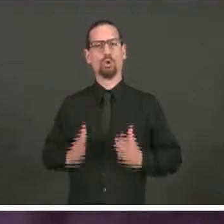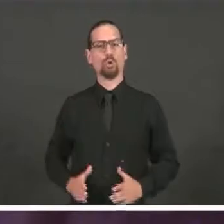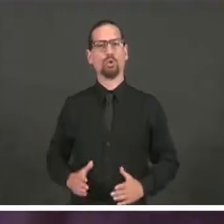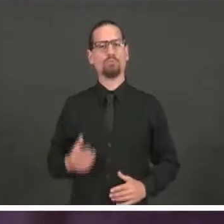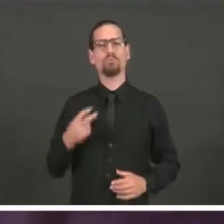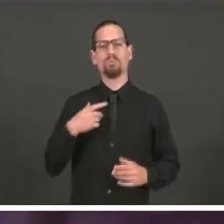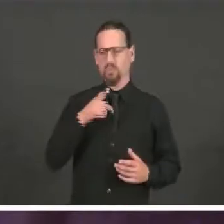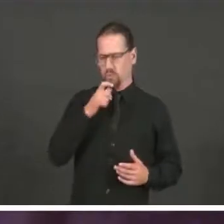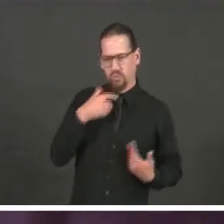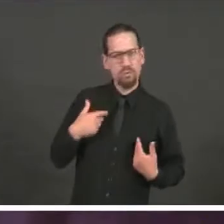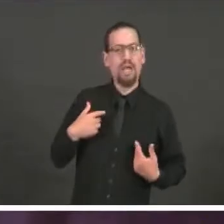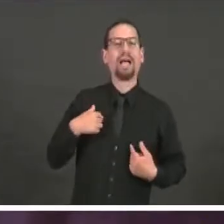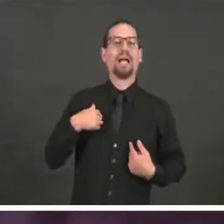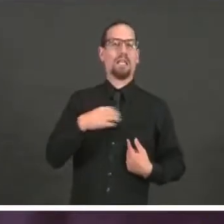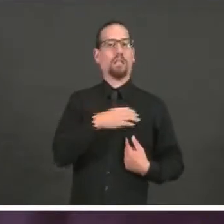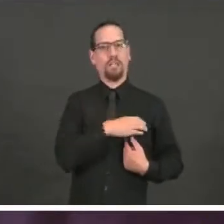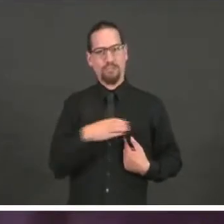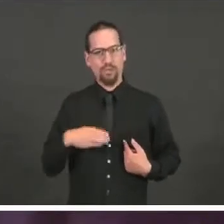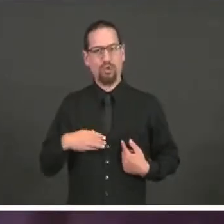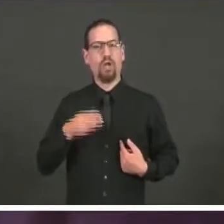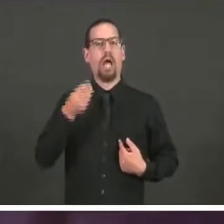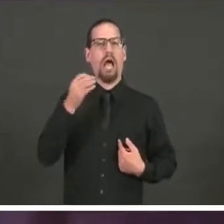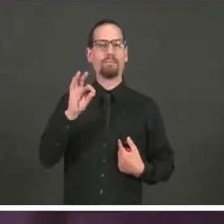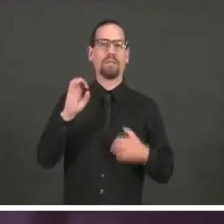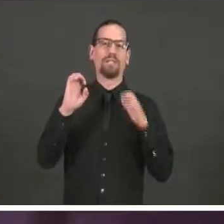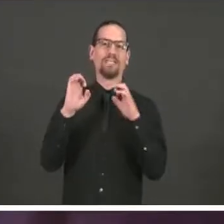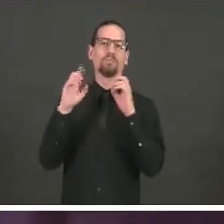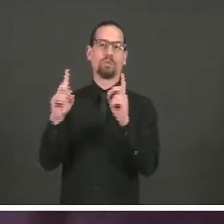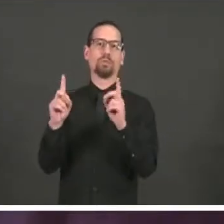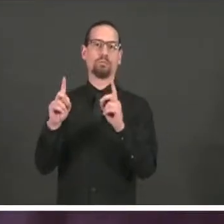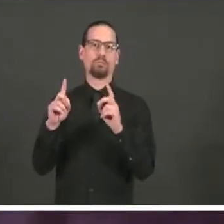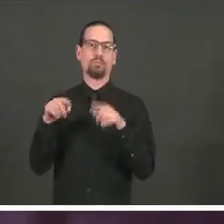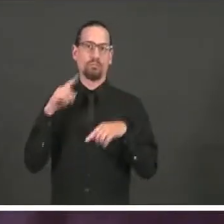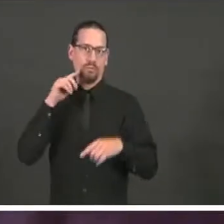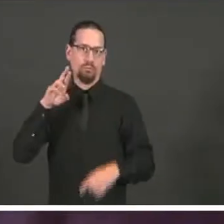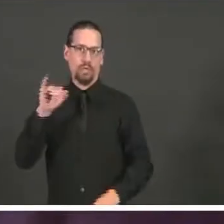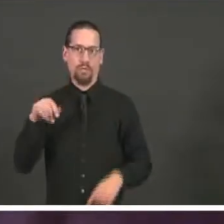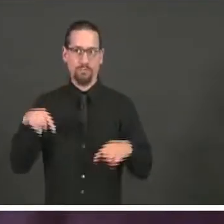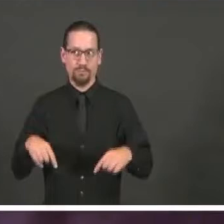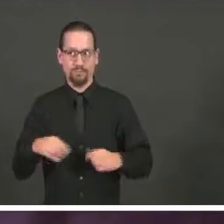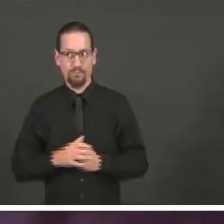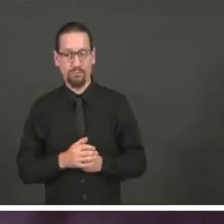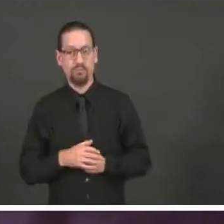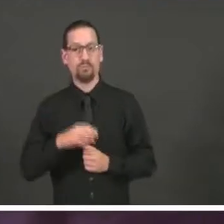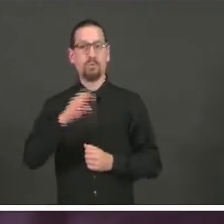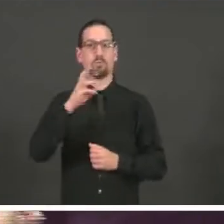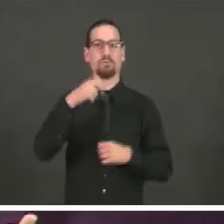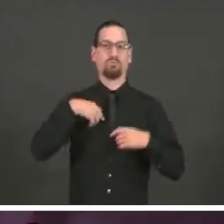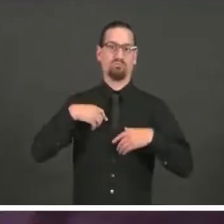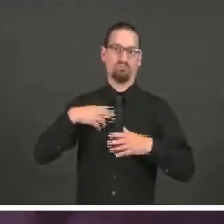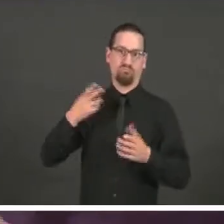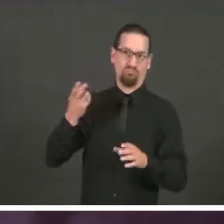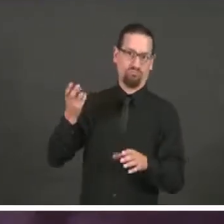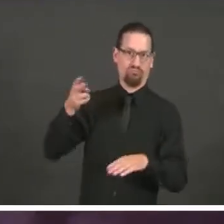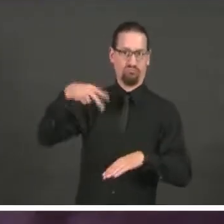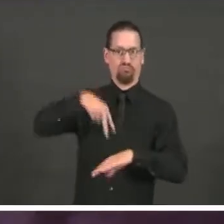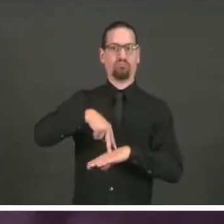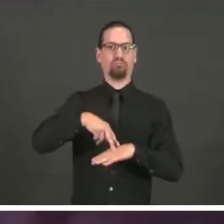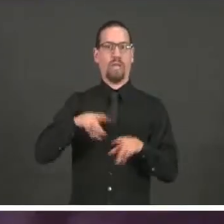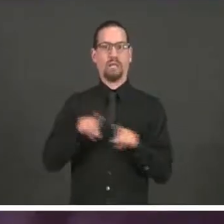education. When I took this job, we were still absorbing the results of the second